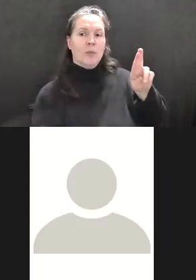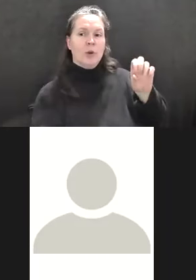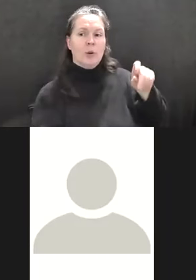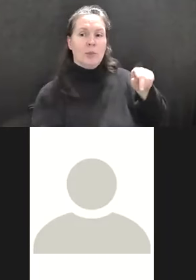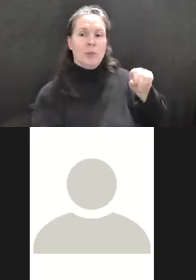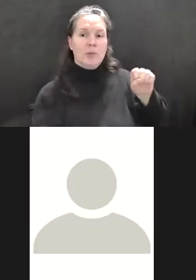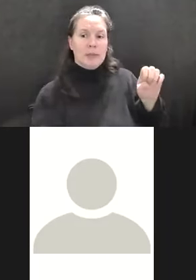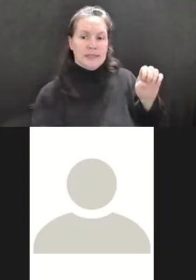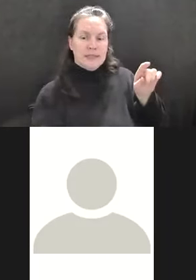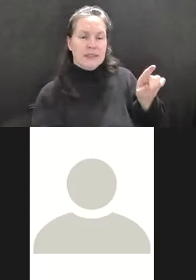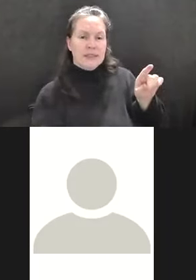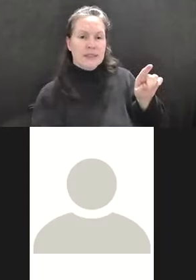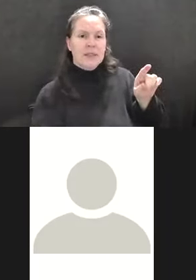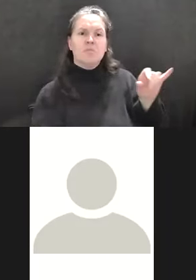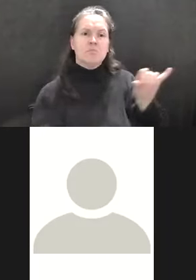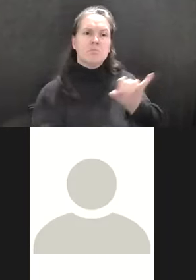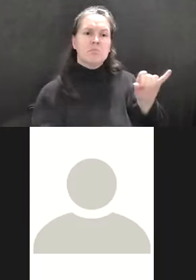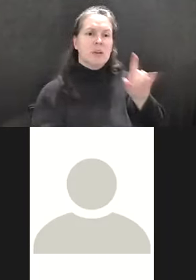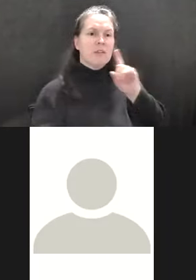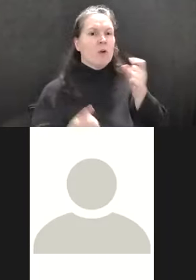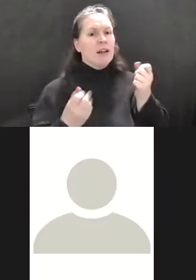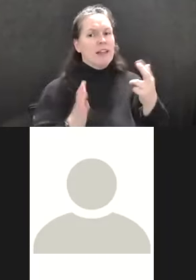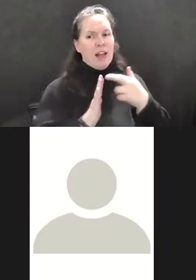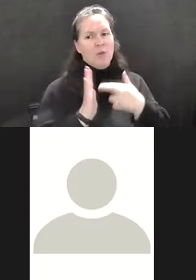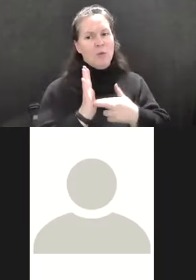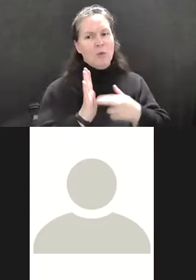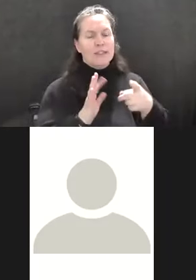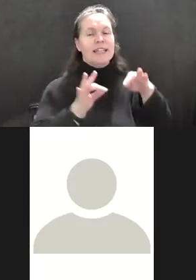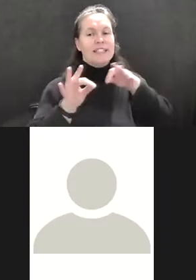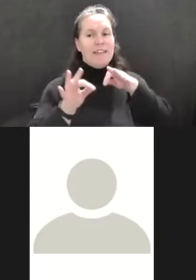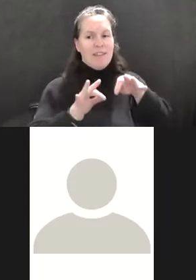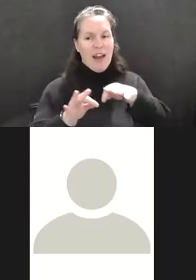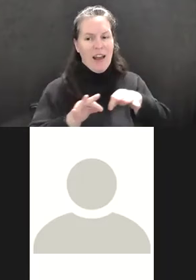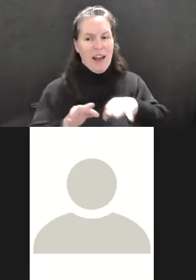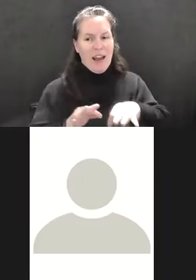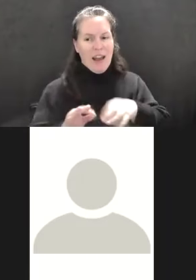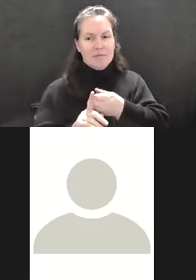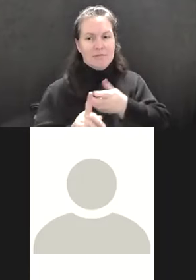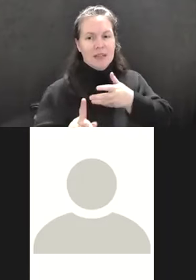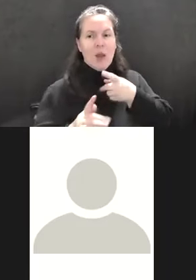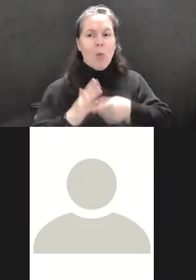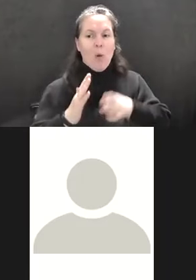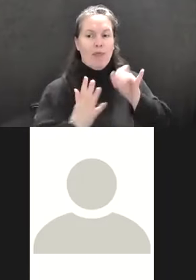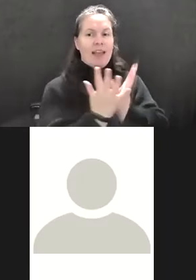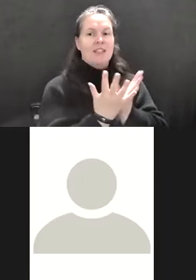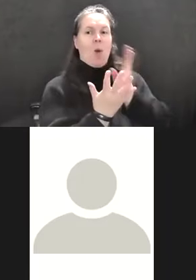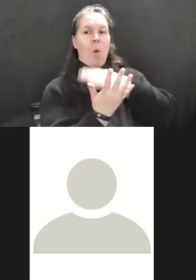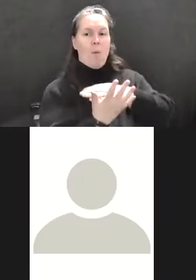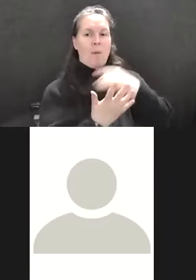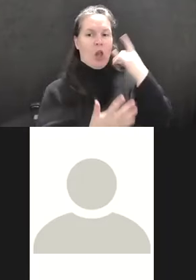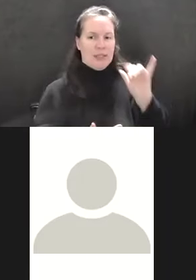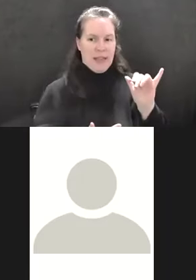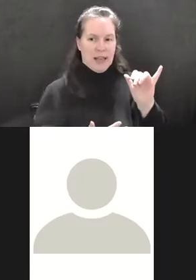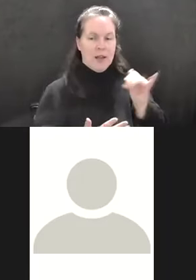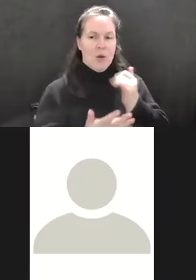is similar for a lot of rules. They define kind of what that scope is. And so what we did is we said